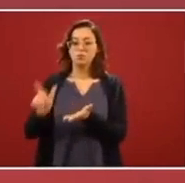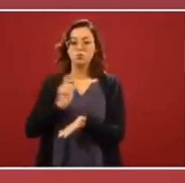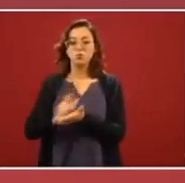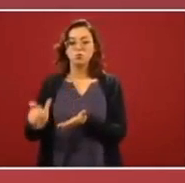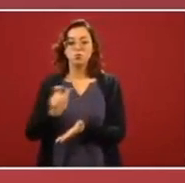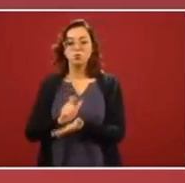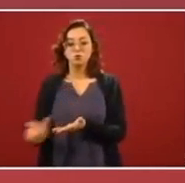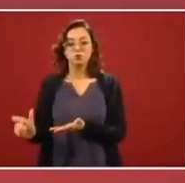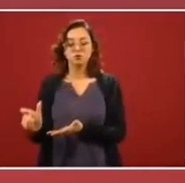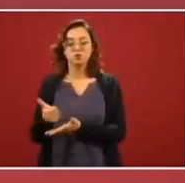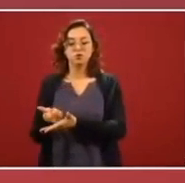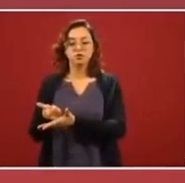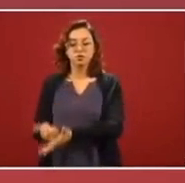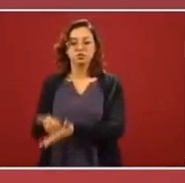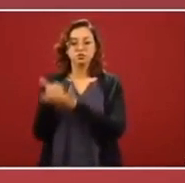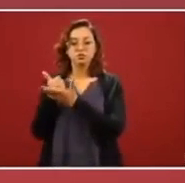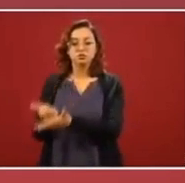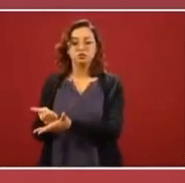Ayuda